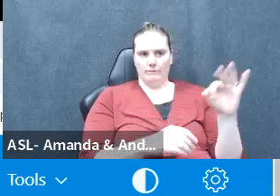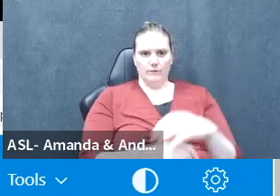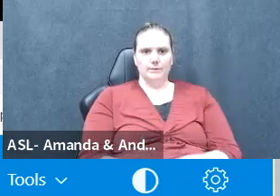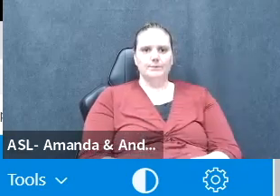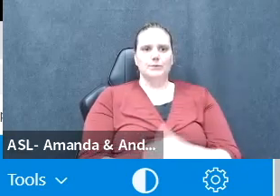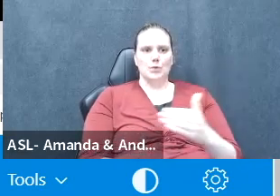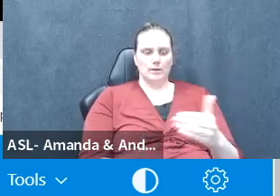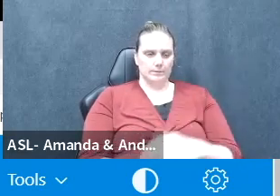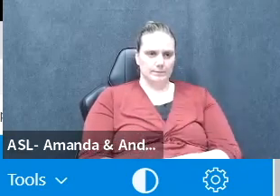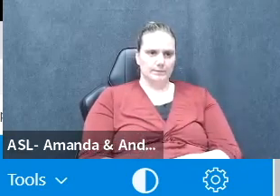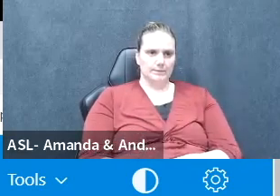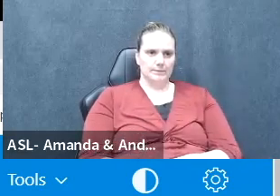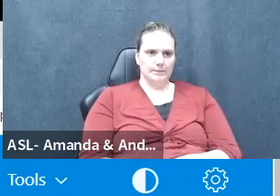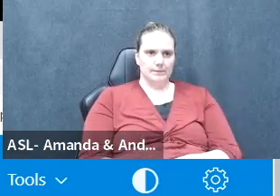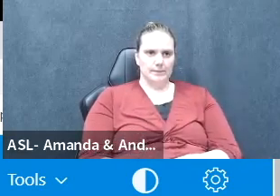and start?